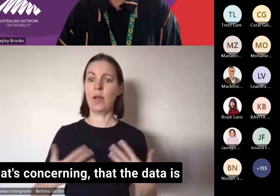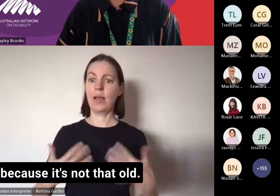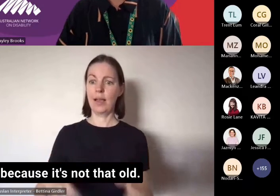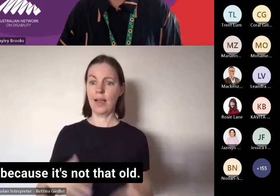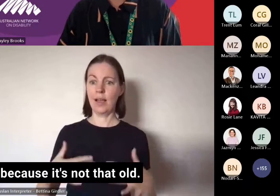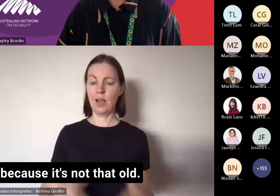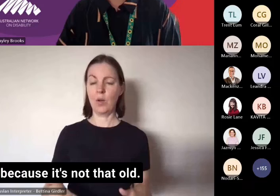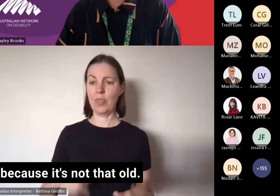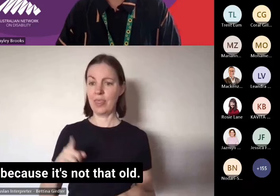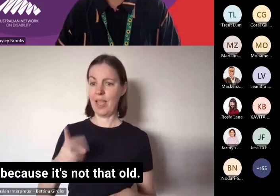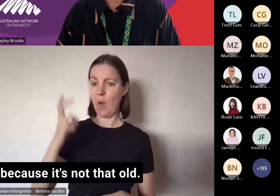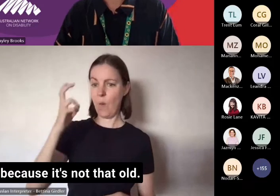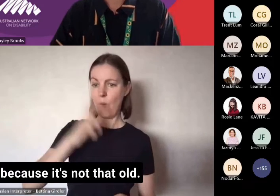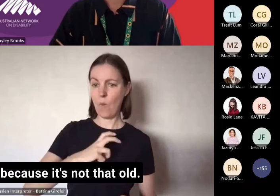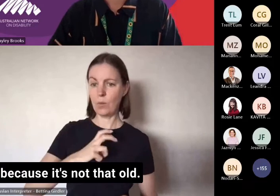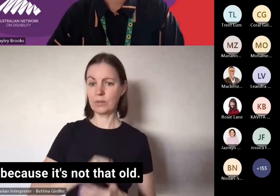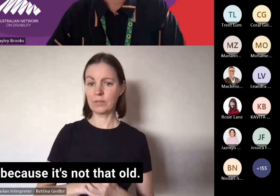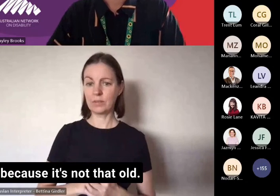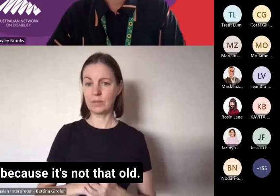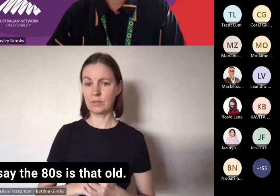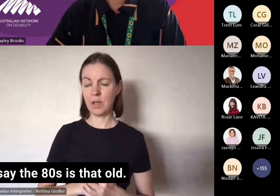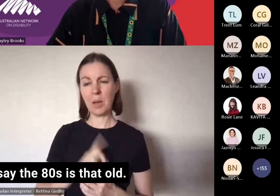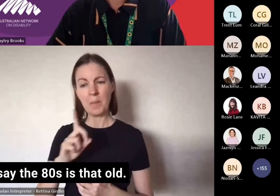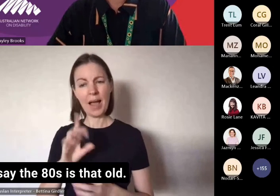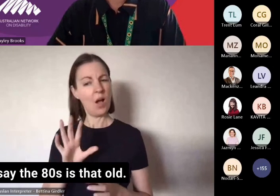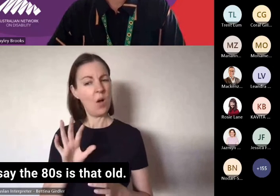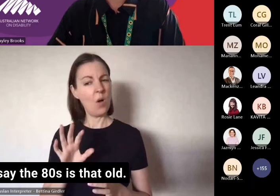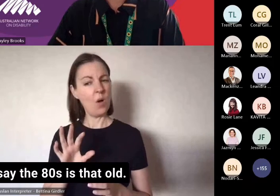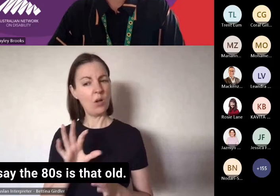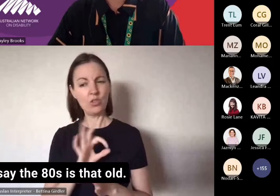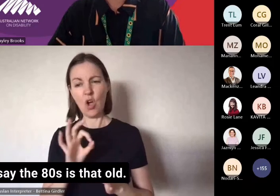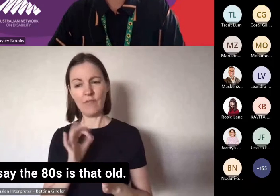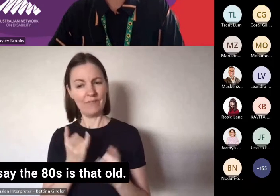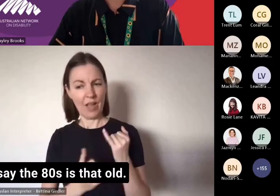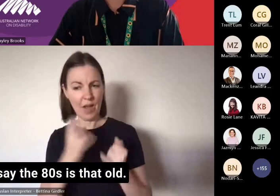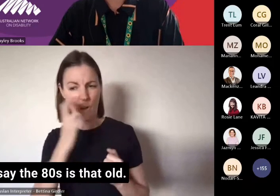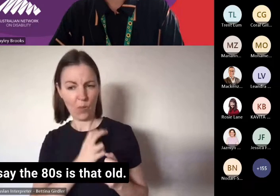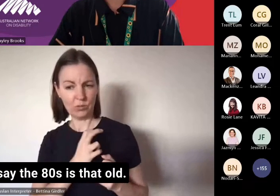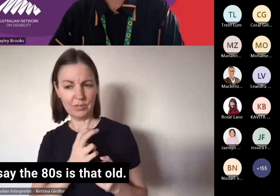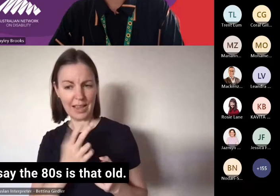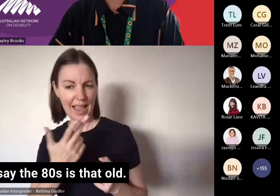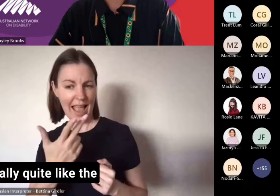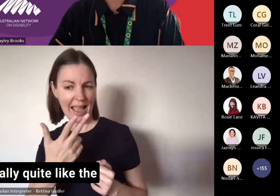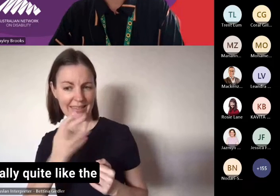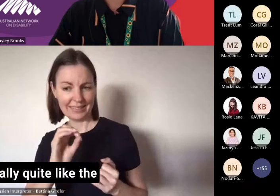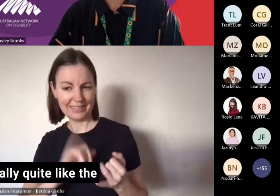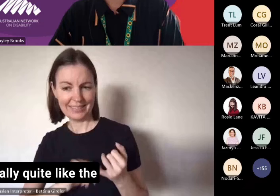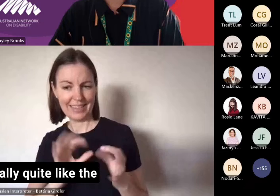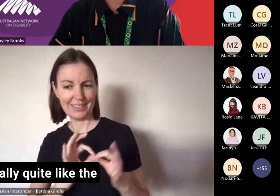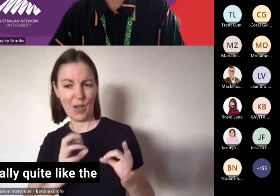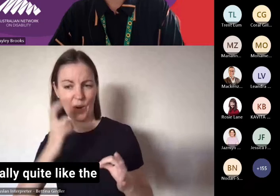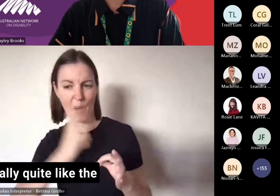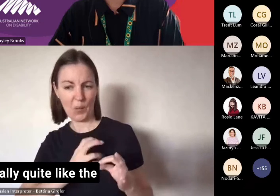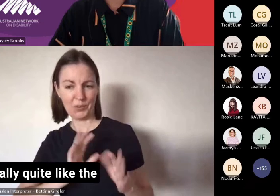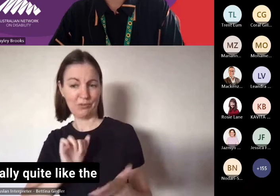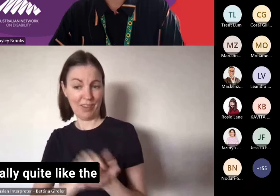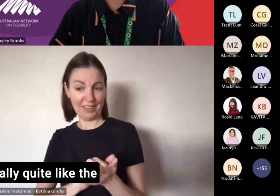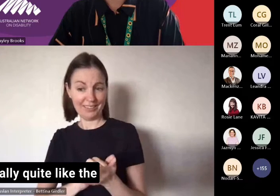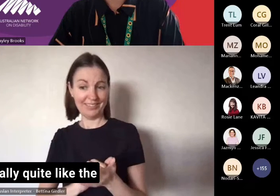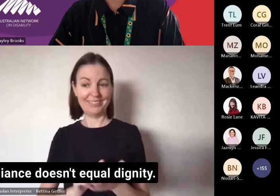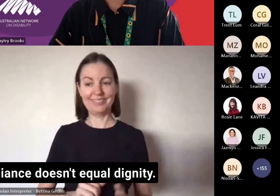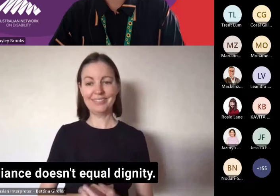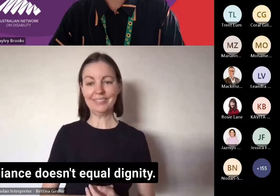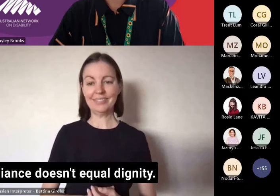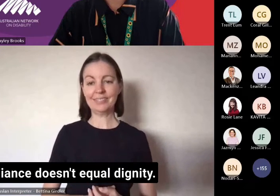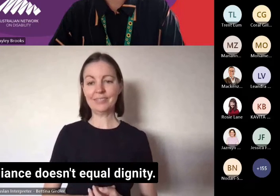data is so old, but also because it's not that old. Please don't say the 80s is that old. I also really I quite